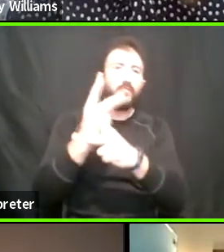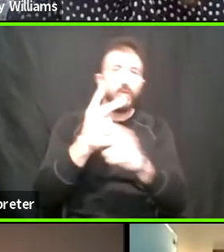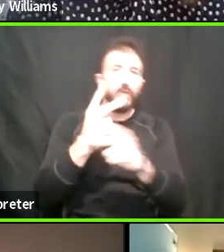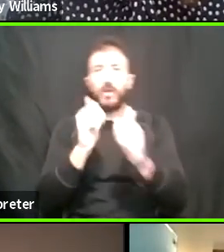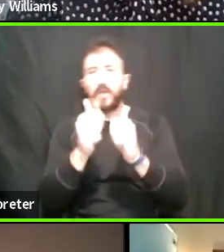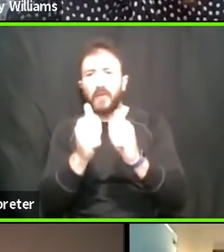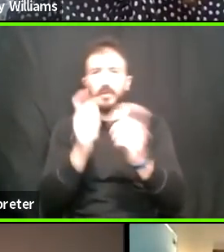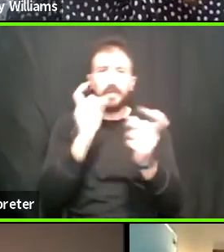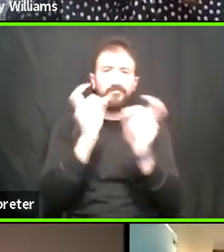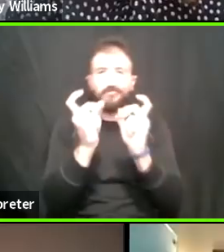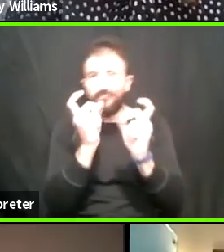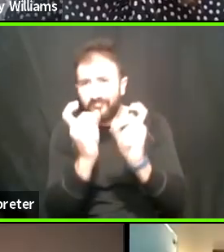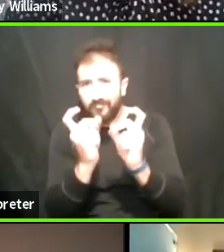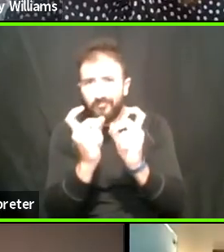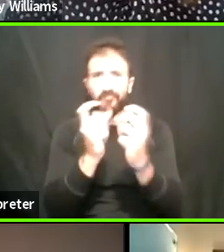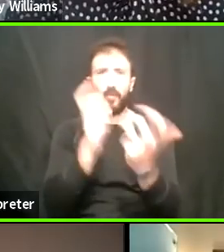their,